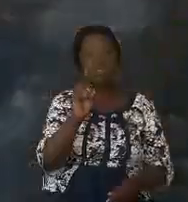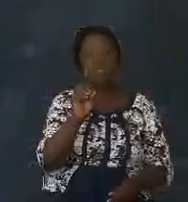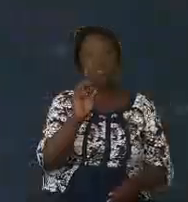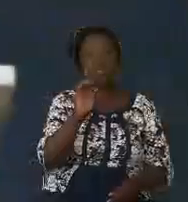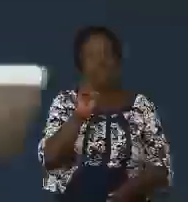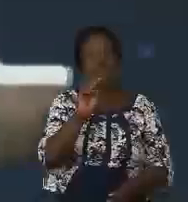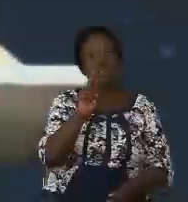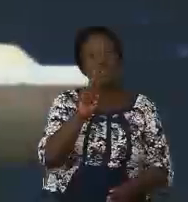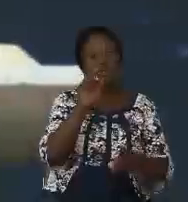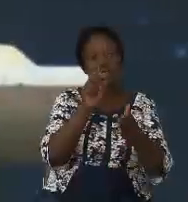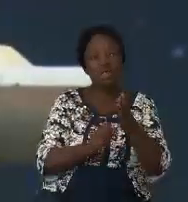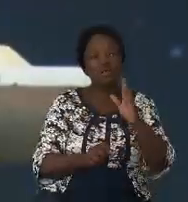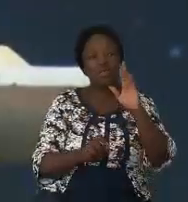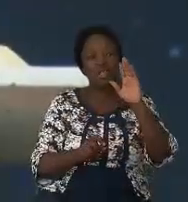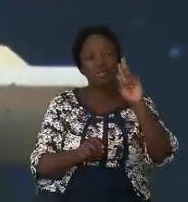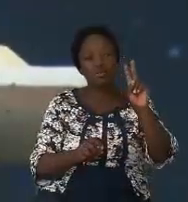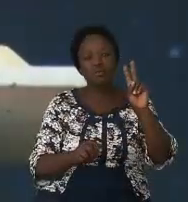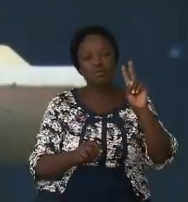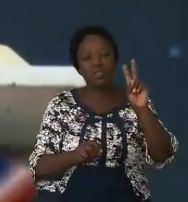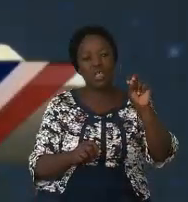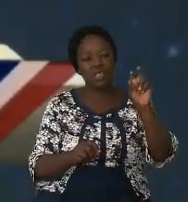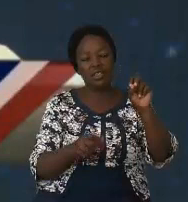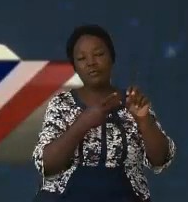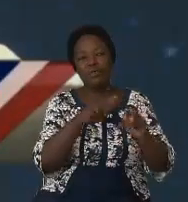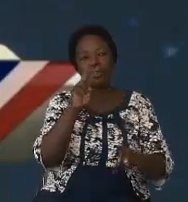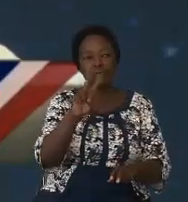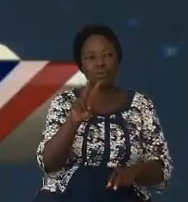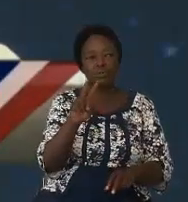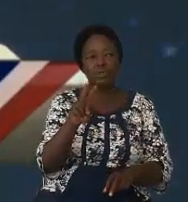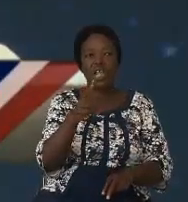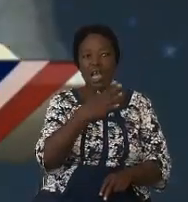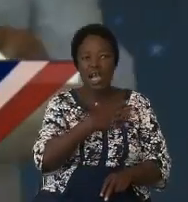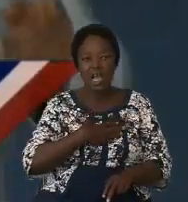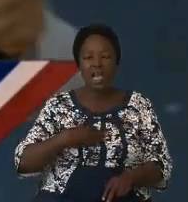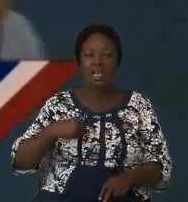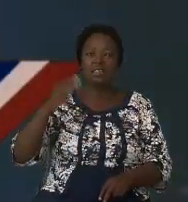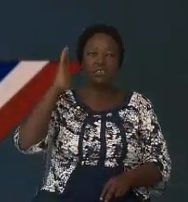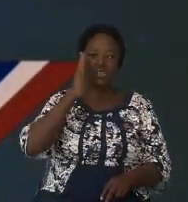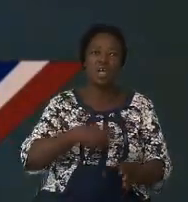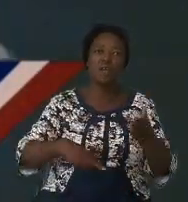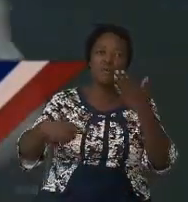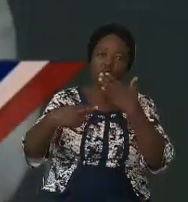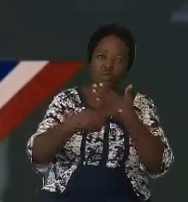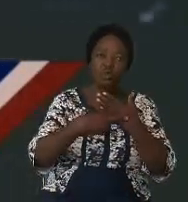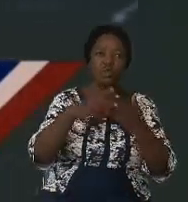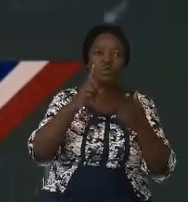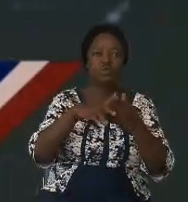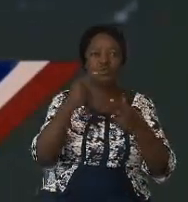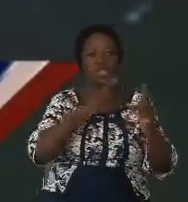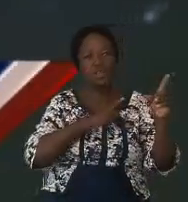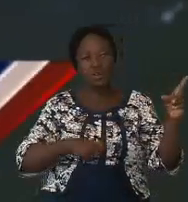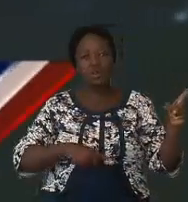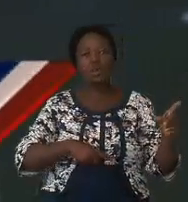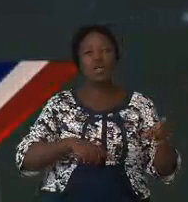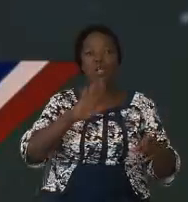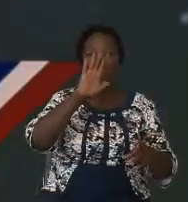I'm looking at Deuteronomy chapter 30. Look at verse 2 here. Deuteronomy chapter 30, verse 2. And shall